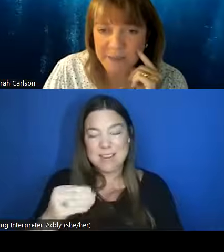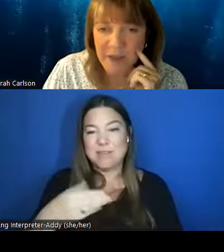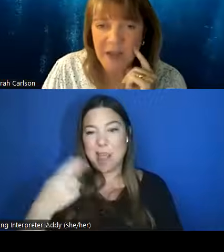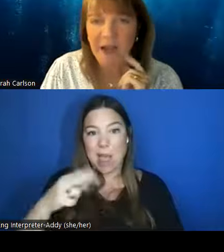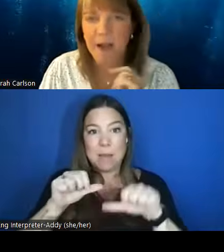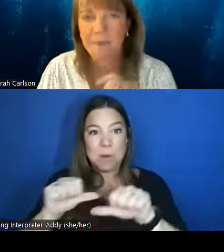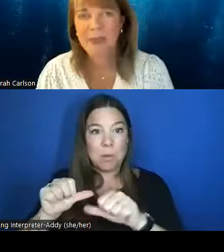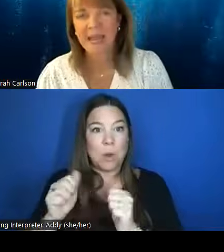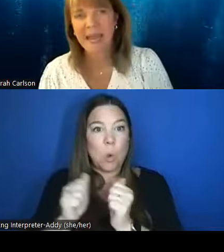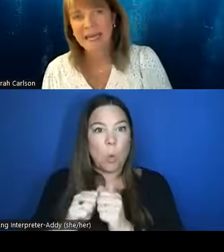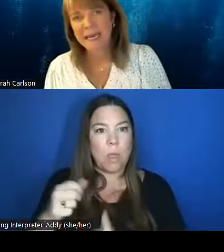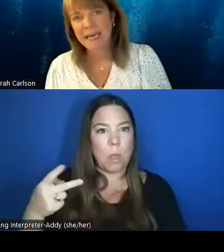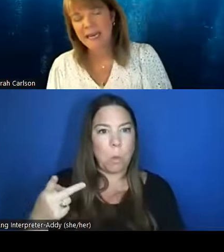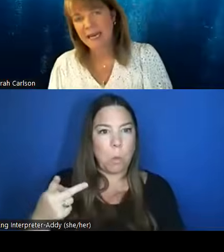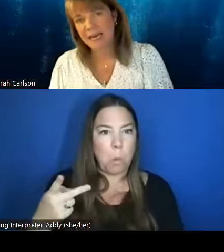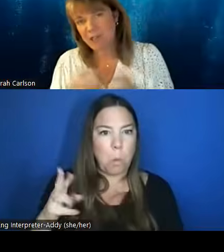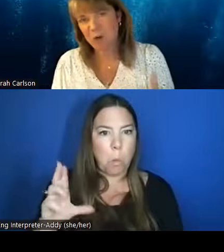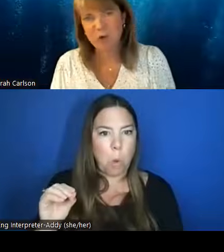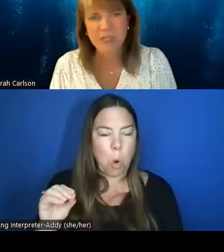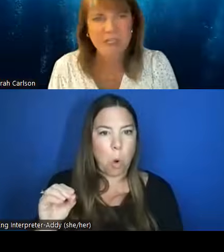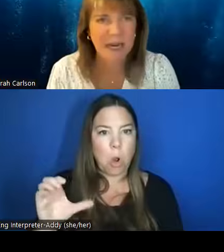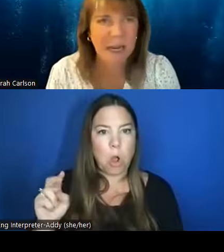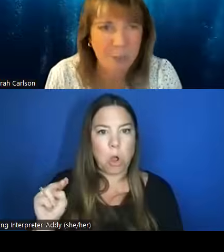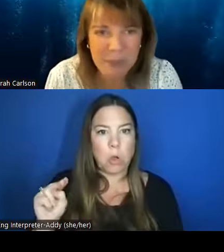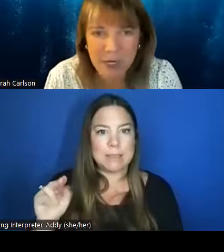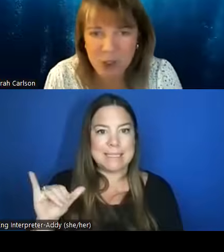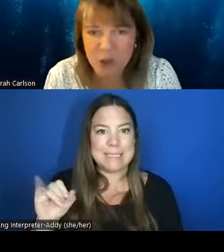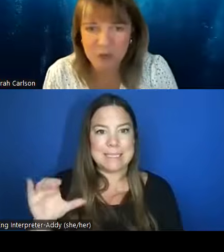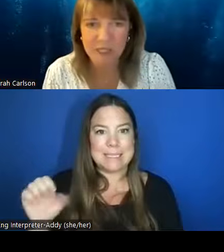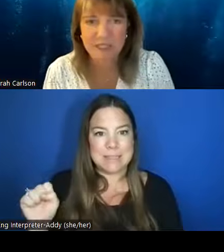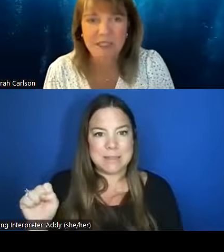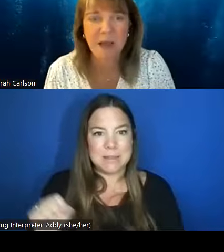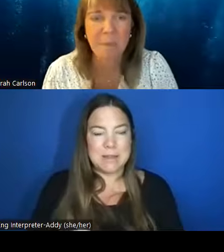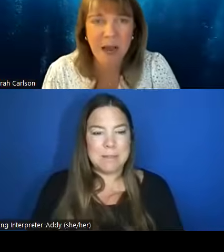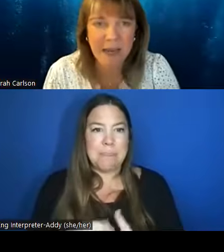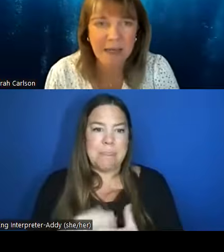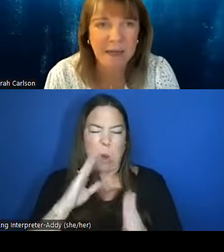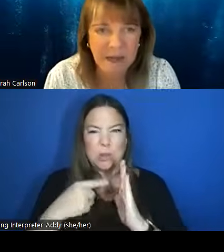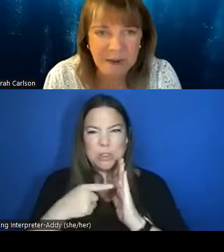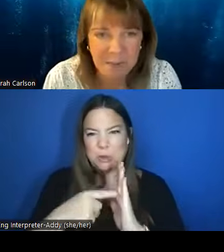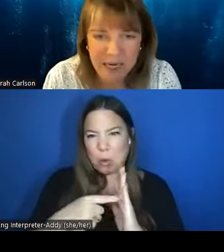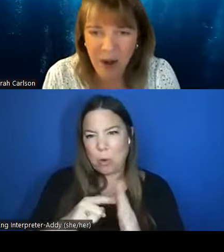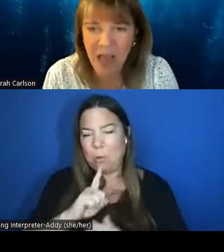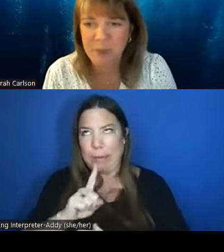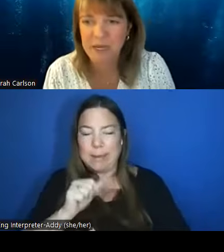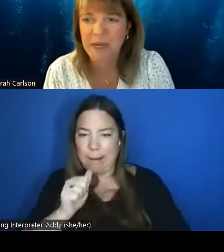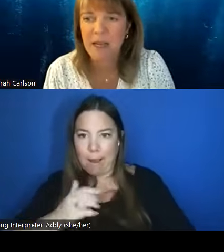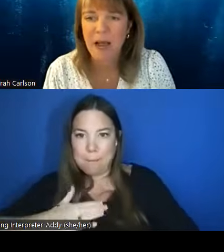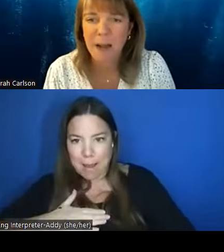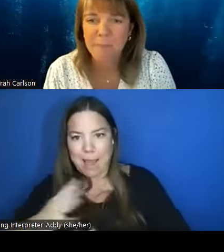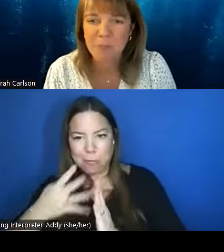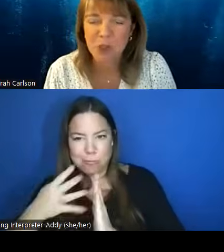Proconnesus. And I'd show you this, and maybe I shouldn't because it's not my my graph,